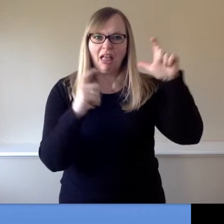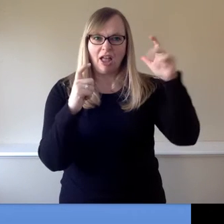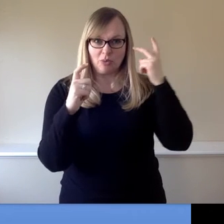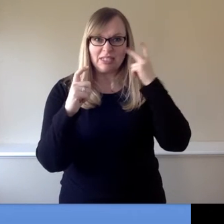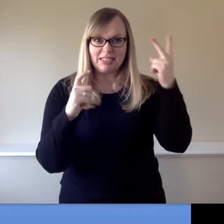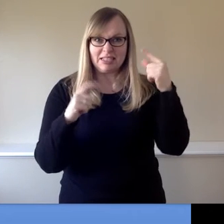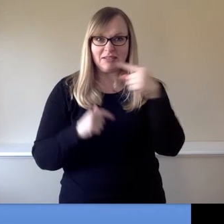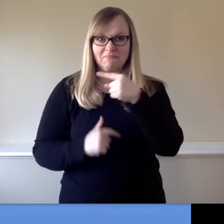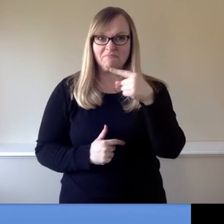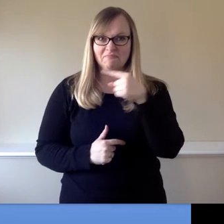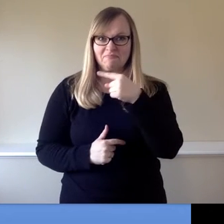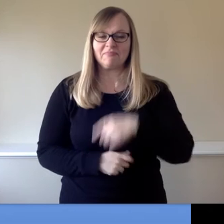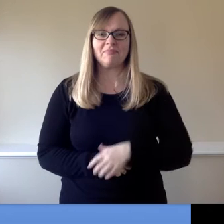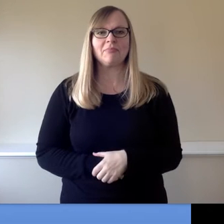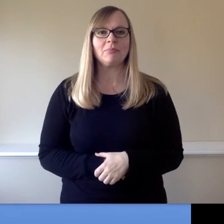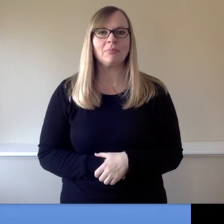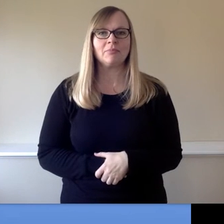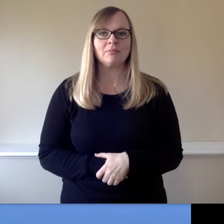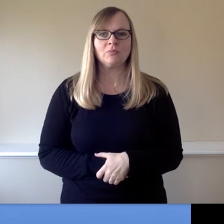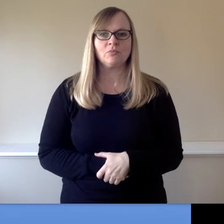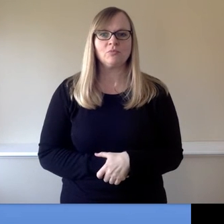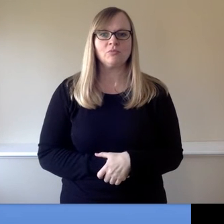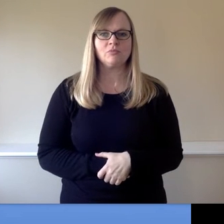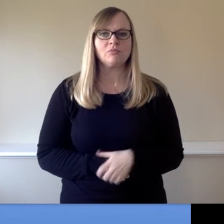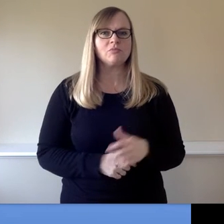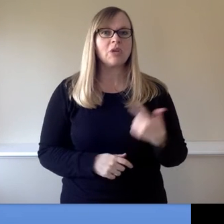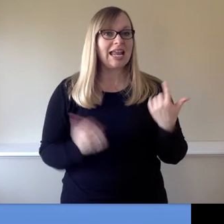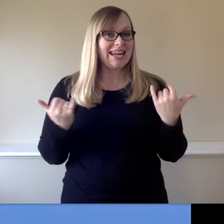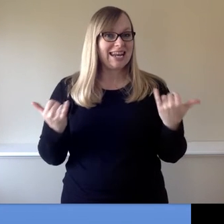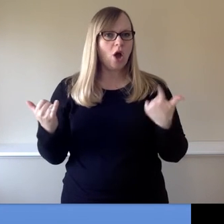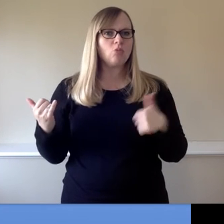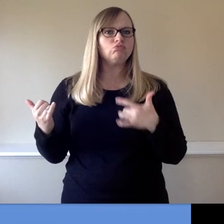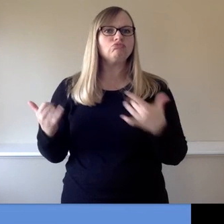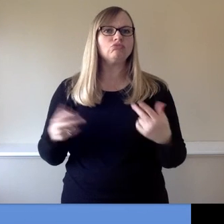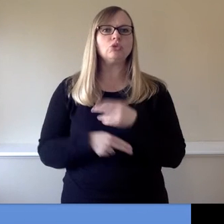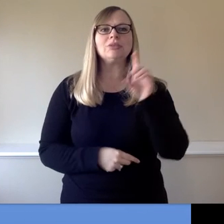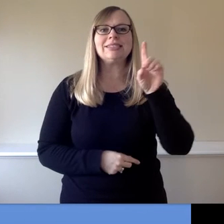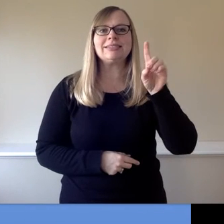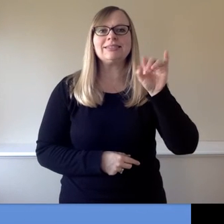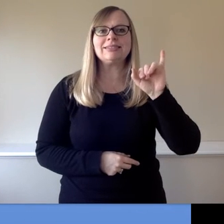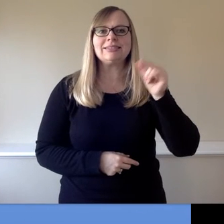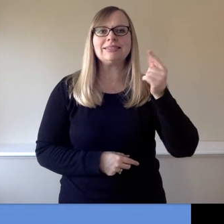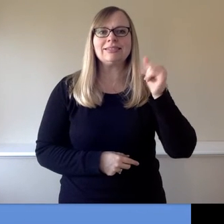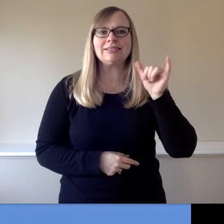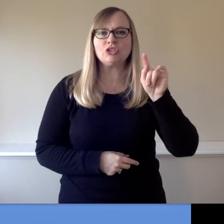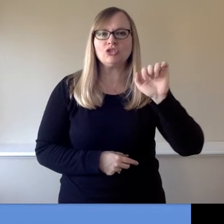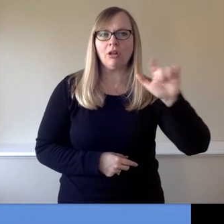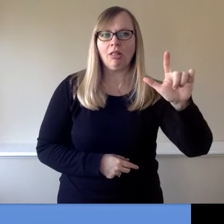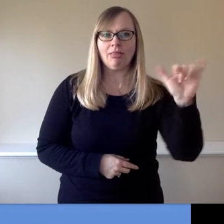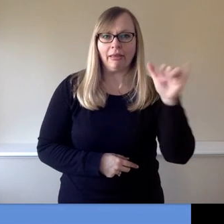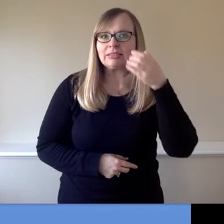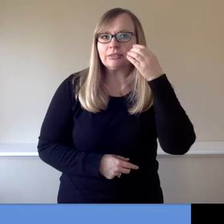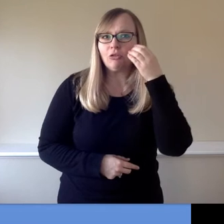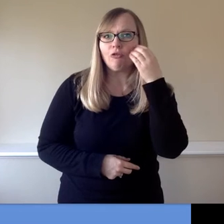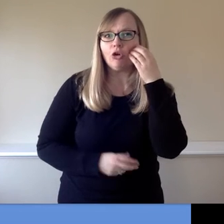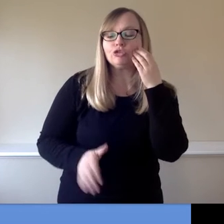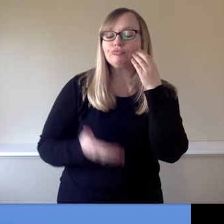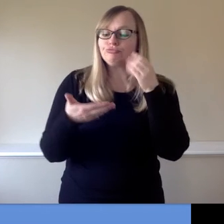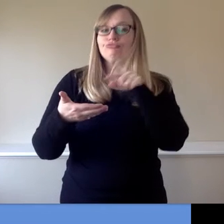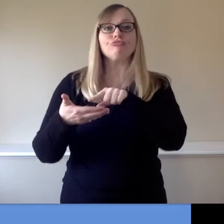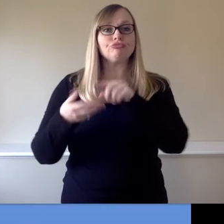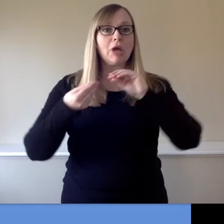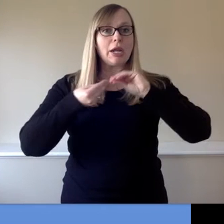on the slide. We often nowadays use a digital clock, which tells us the time of day just using